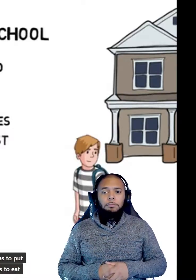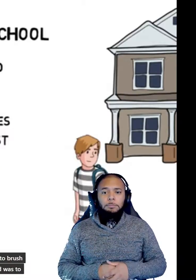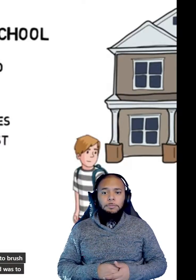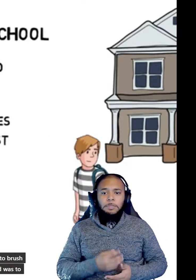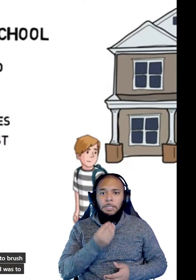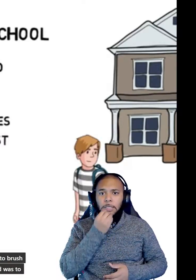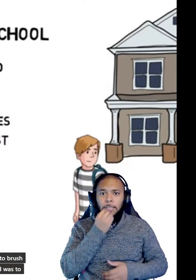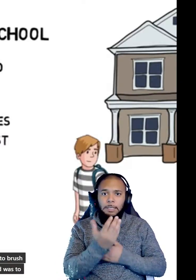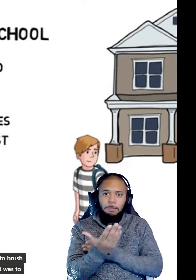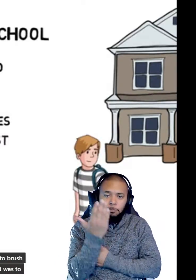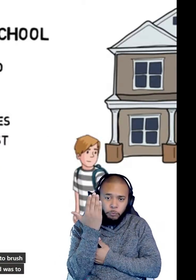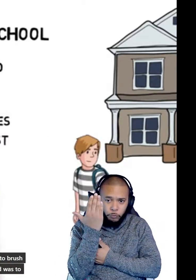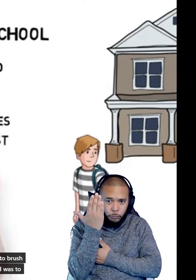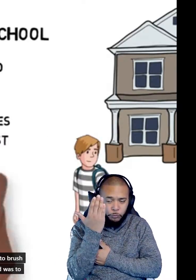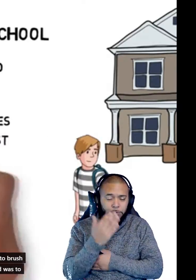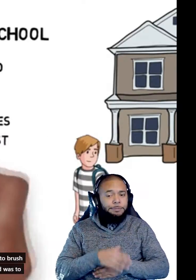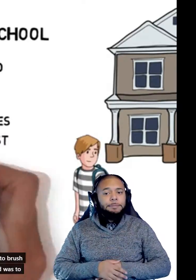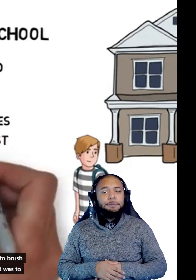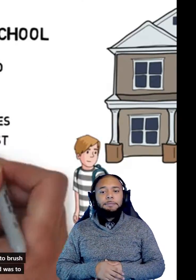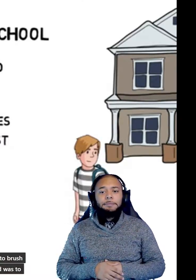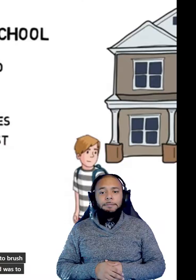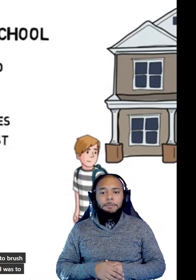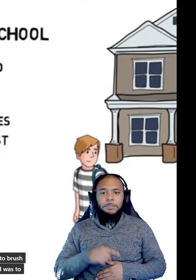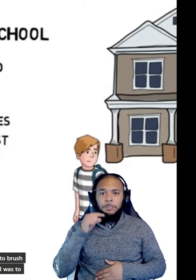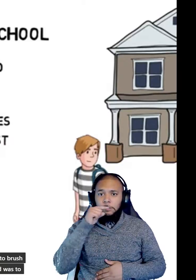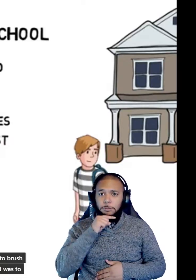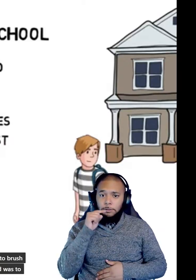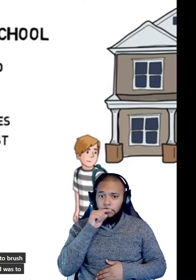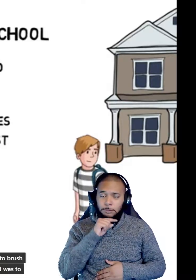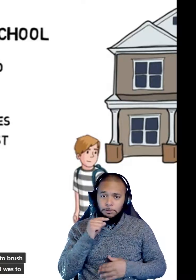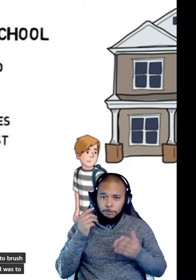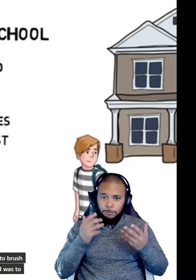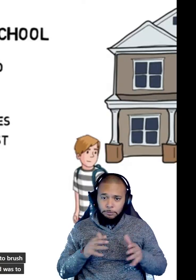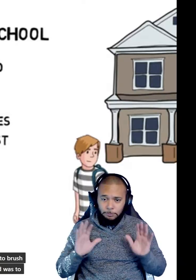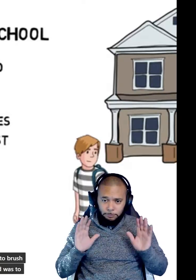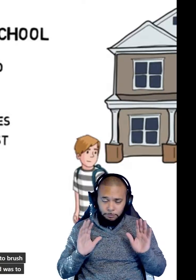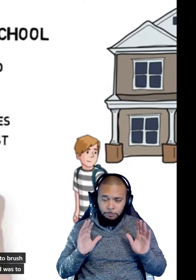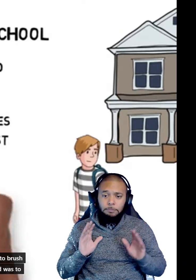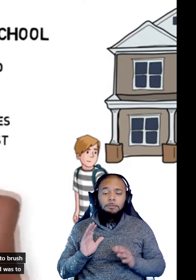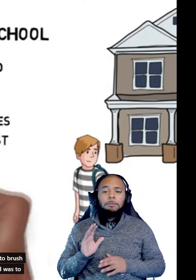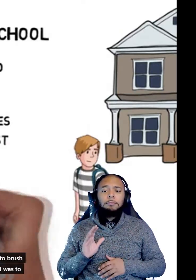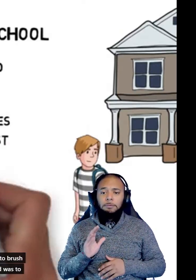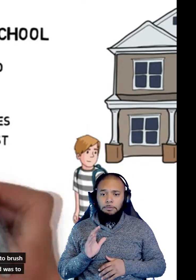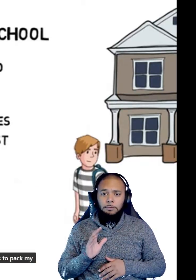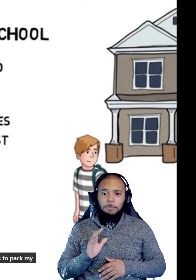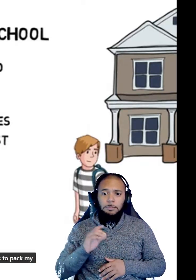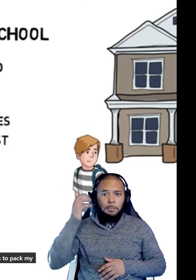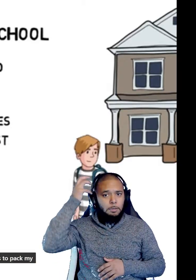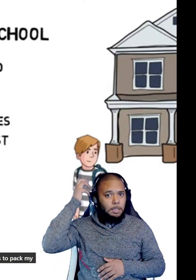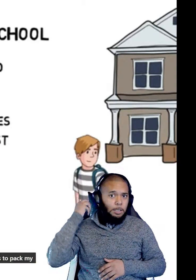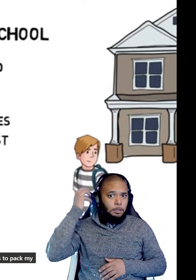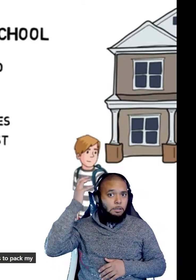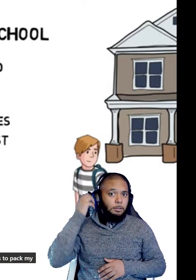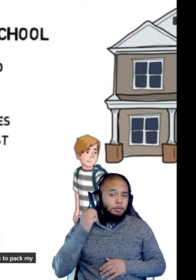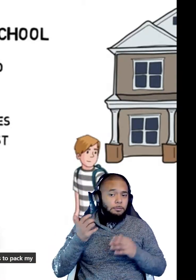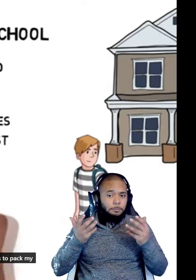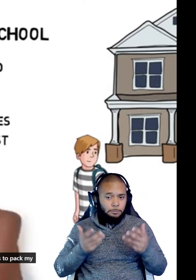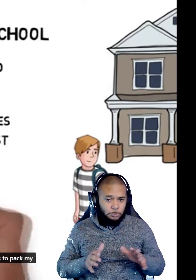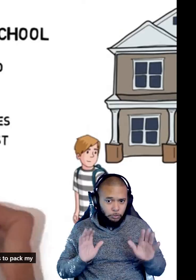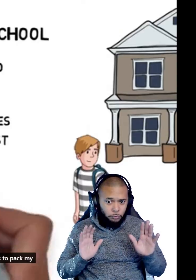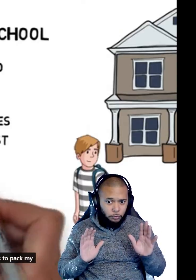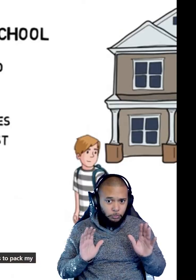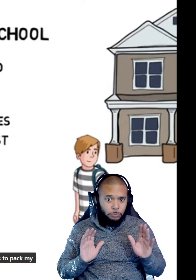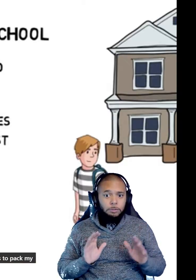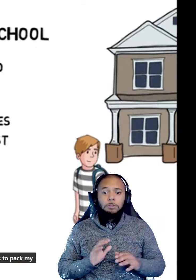command was to eat breakfast. My sixth command was to brush those teeth. My seventh command was to comb my hair. My